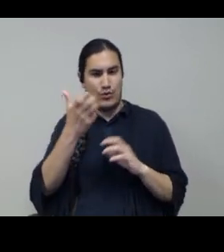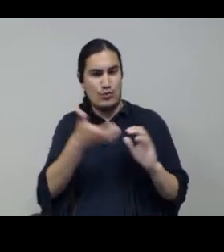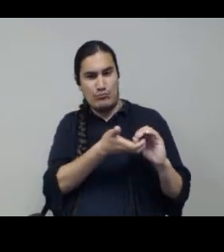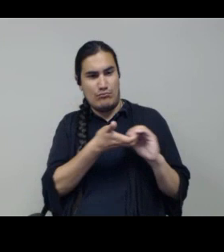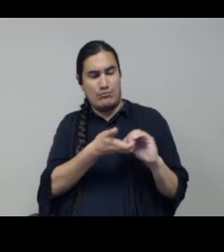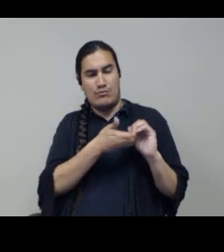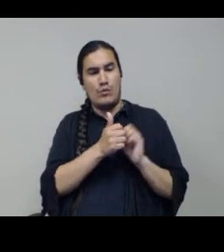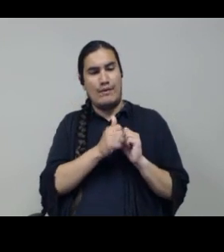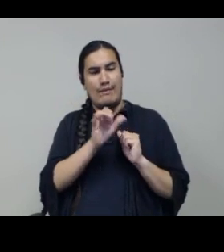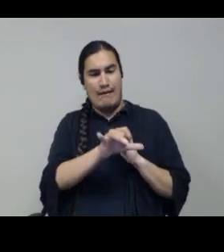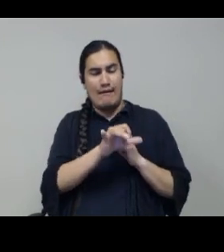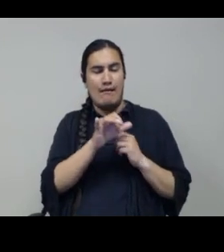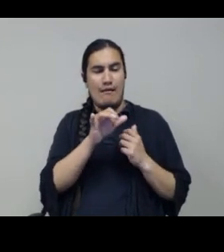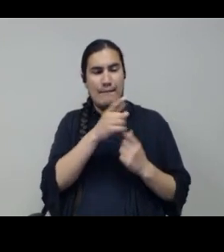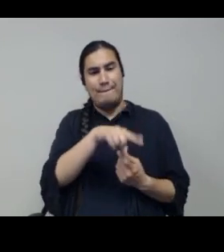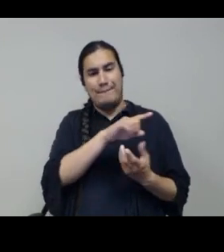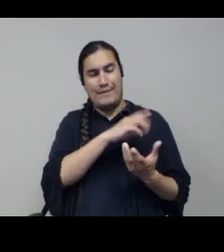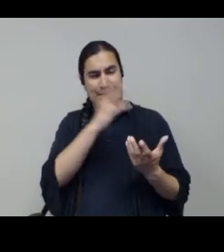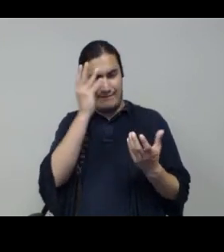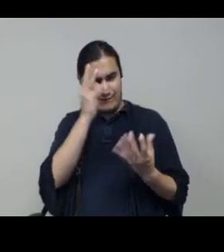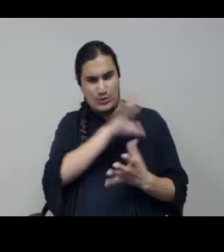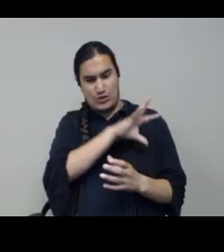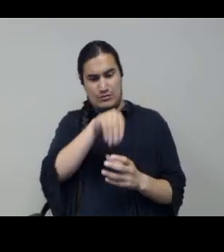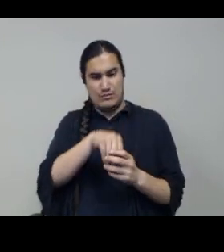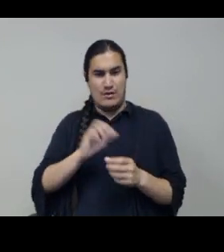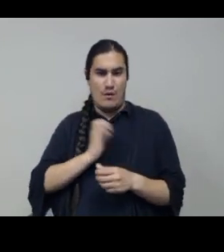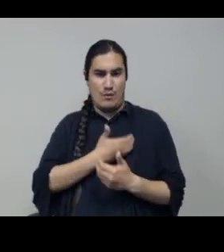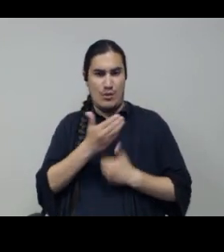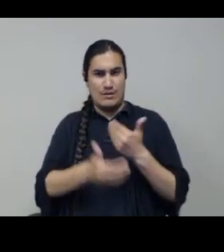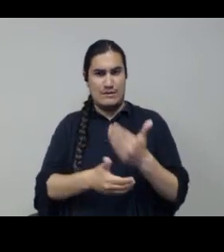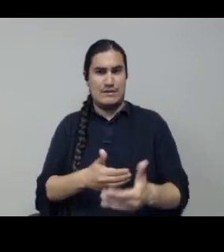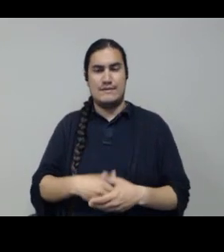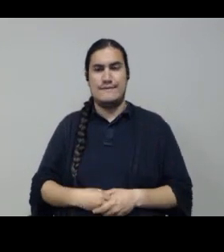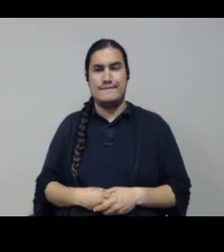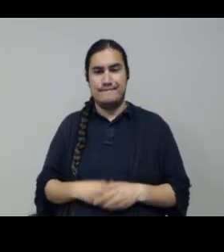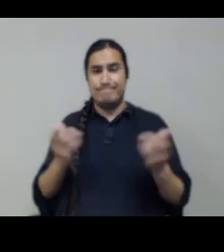information into our process. Next slide.